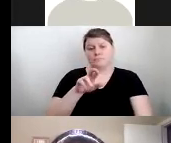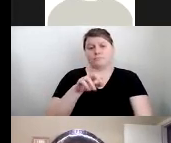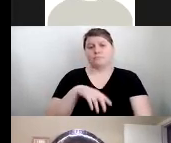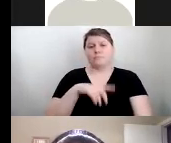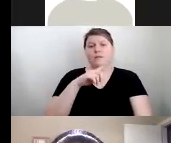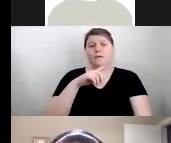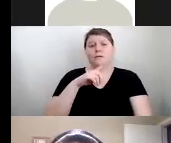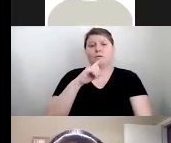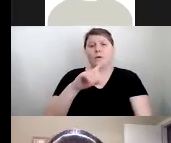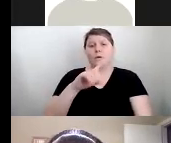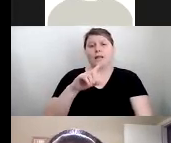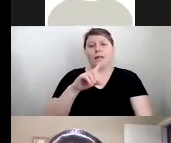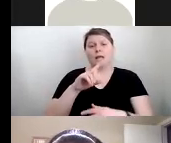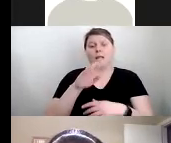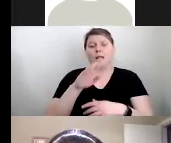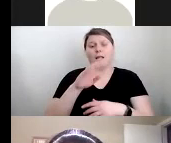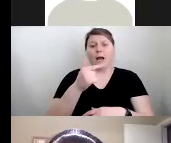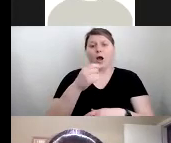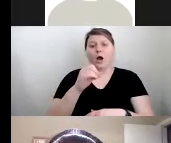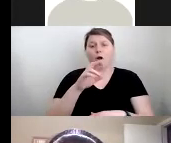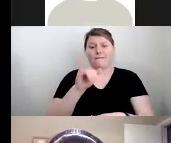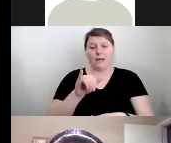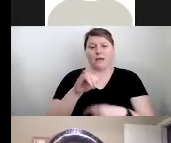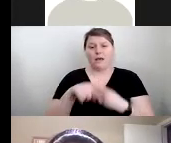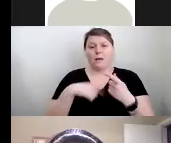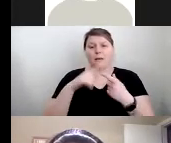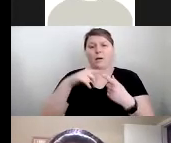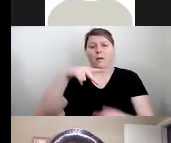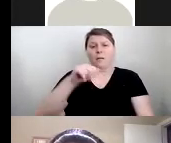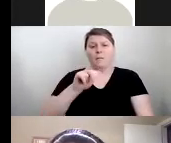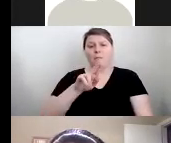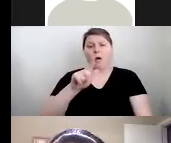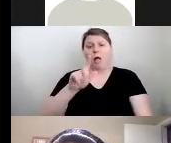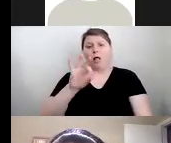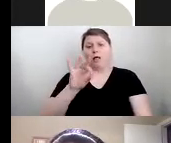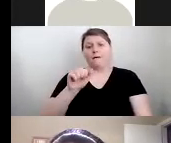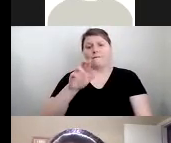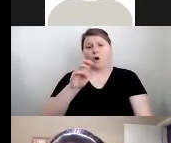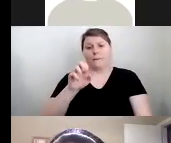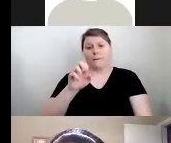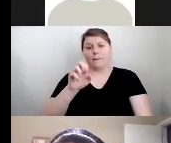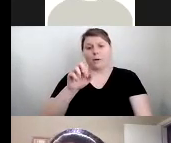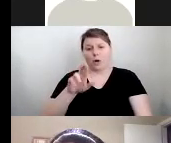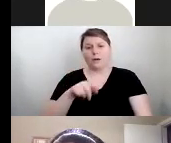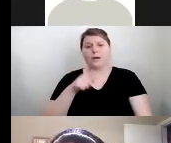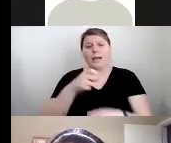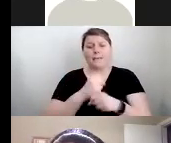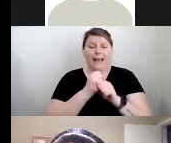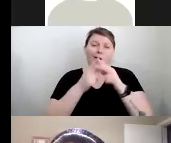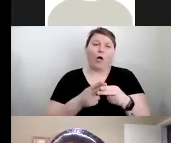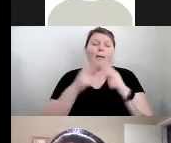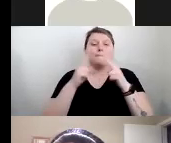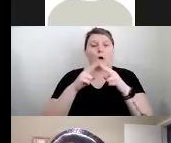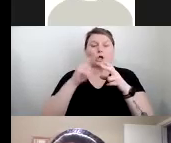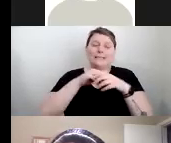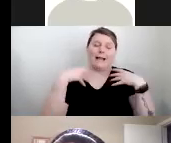Paul Farmer, who's a very inspirational figure who founded something called Partners in Health, which has worked in Haiti,